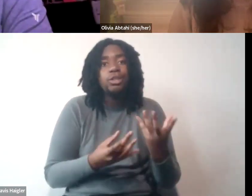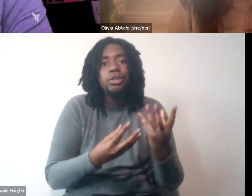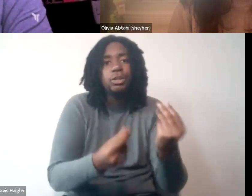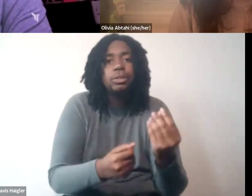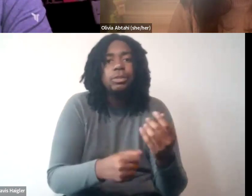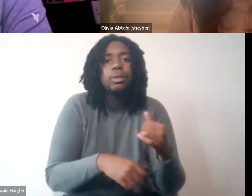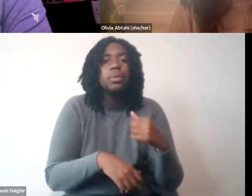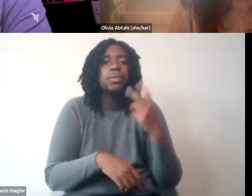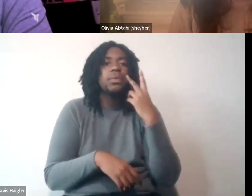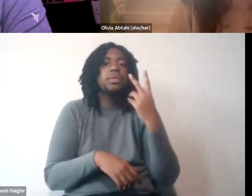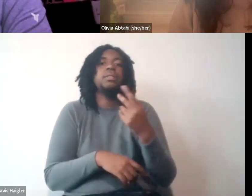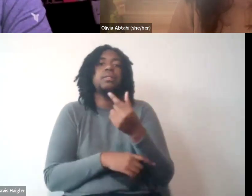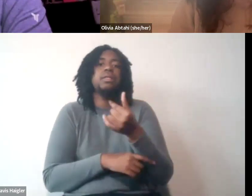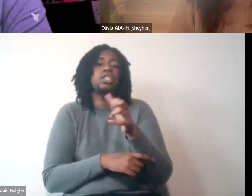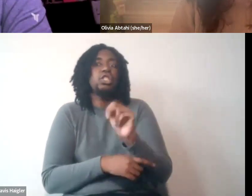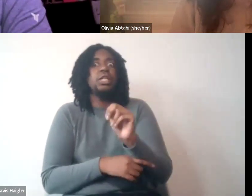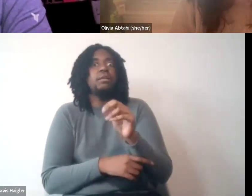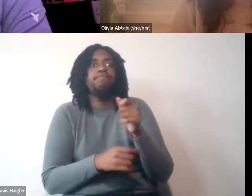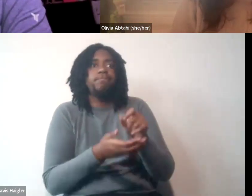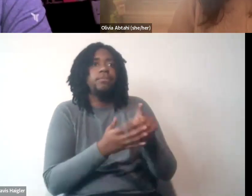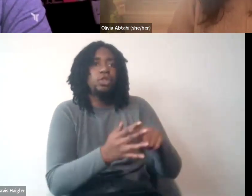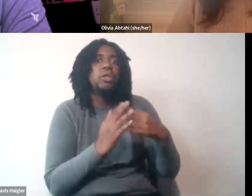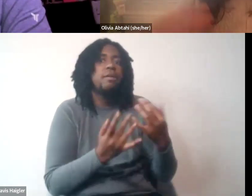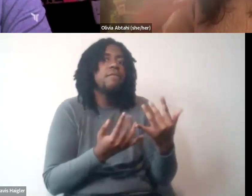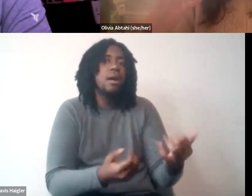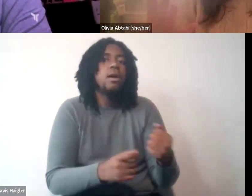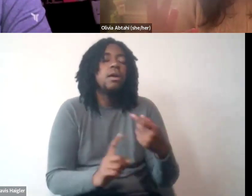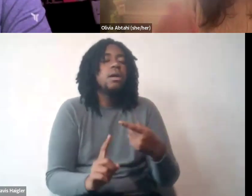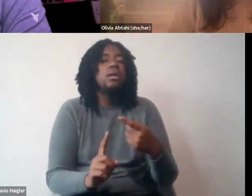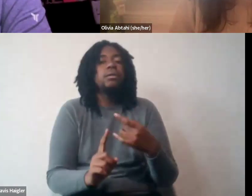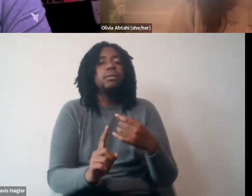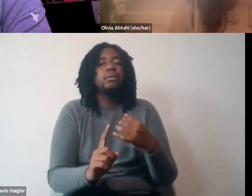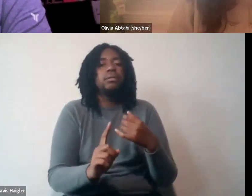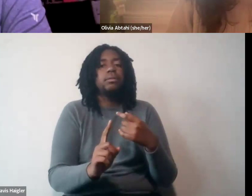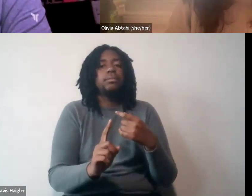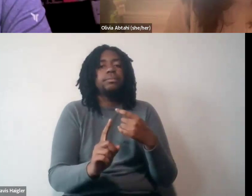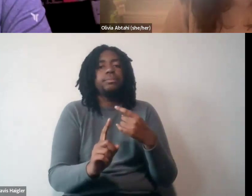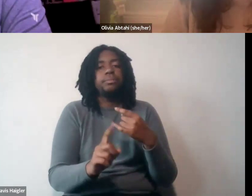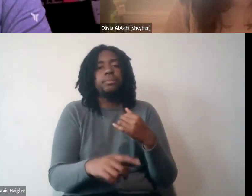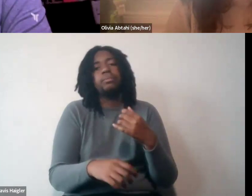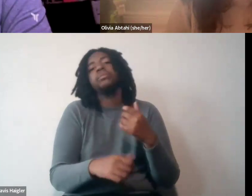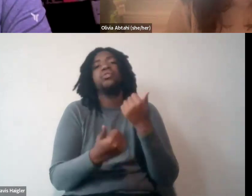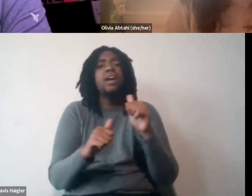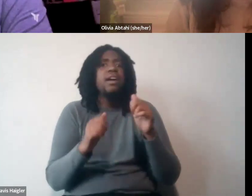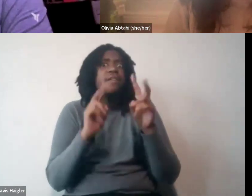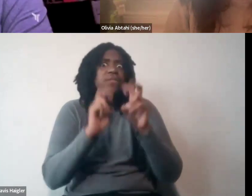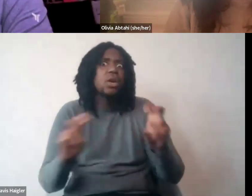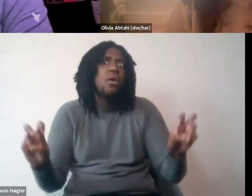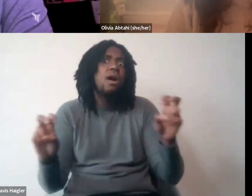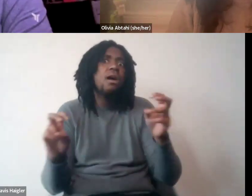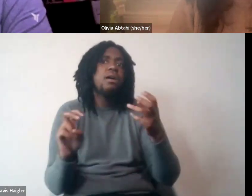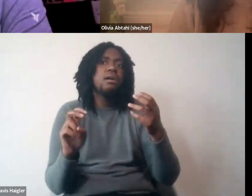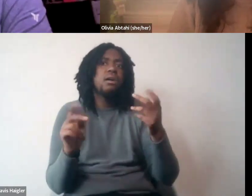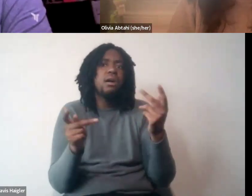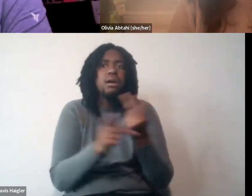a djinn who was promised basically them. So they're trying to get to the bottom of this mystery, why this